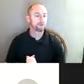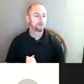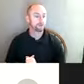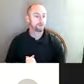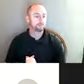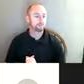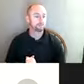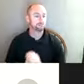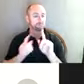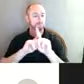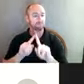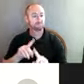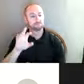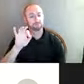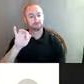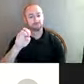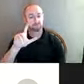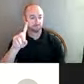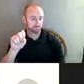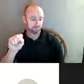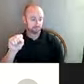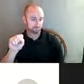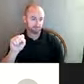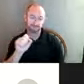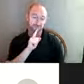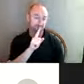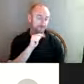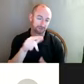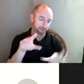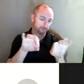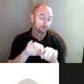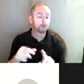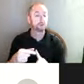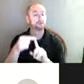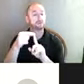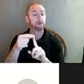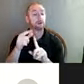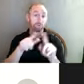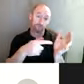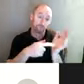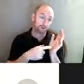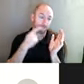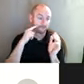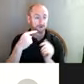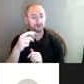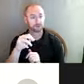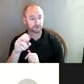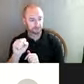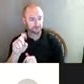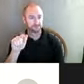quite a few different fields which aren't really that important unless you're, but they're required for the GEMS data